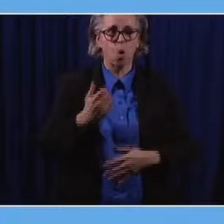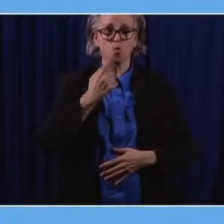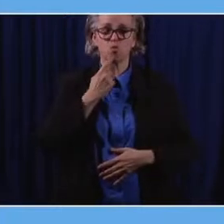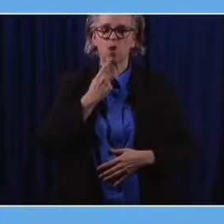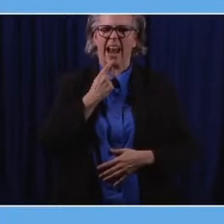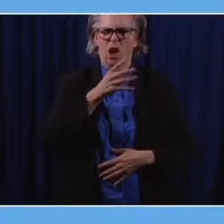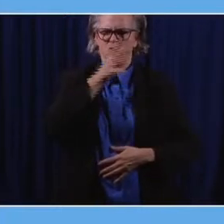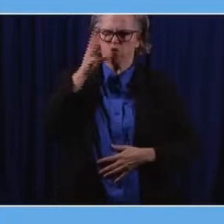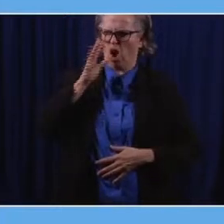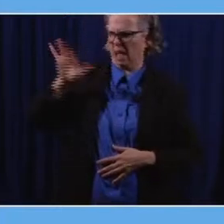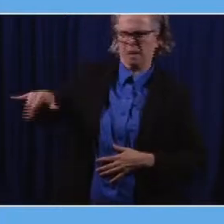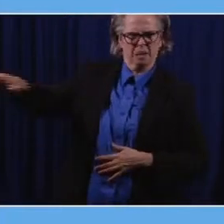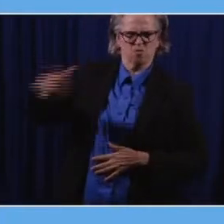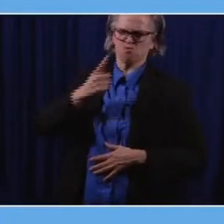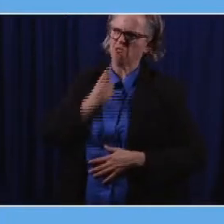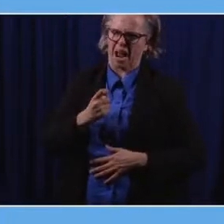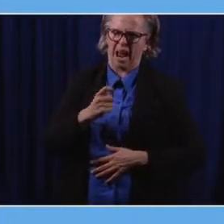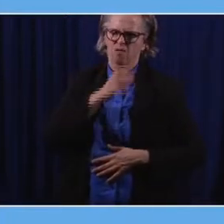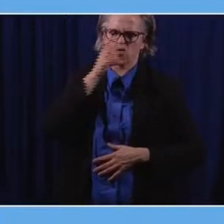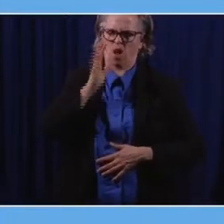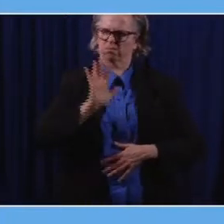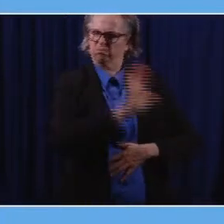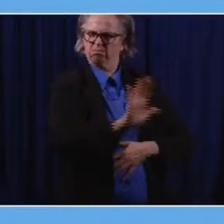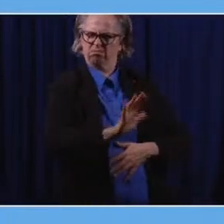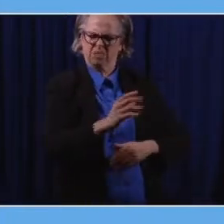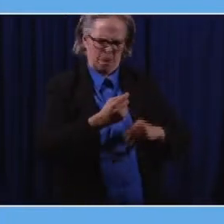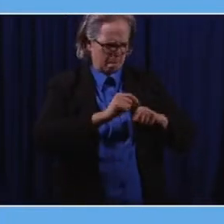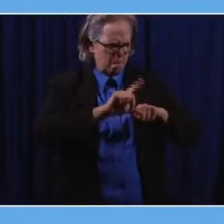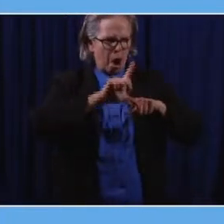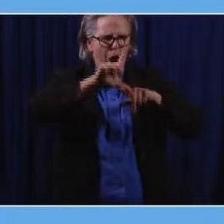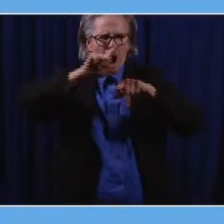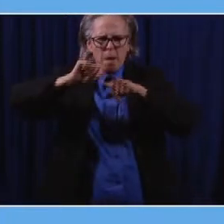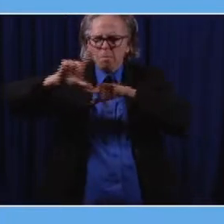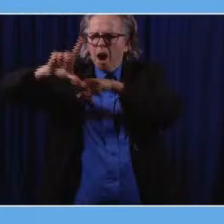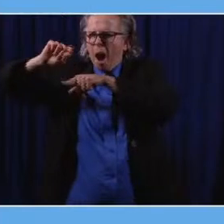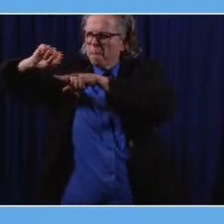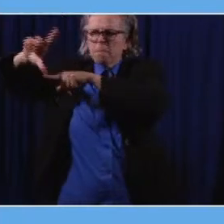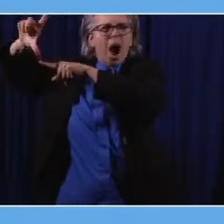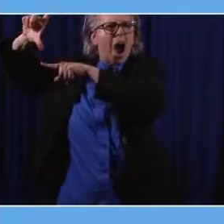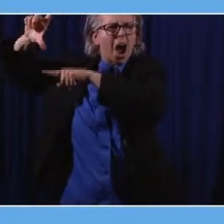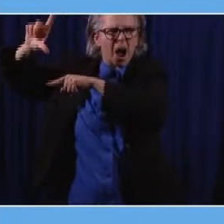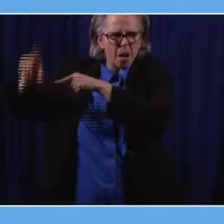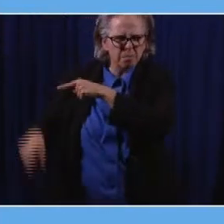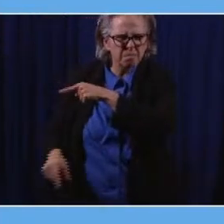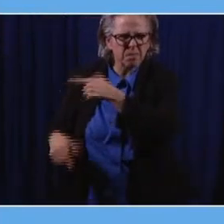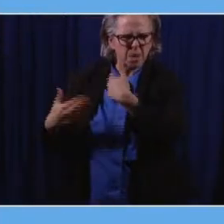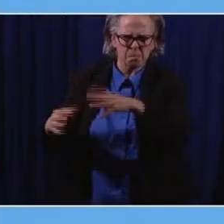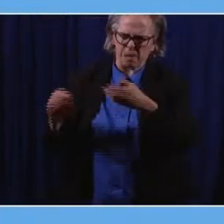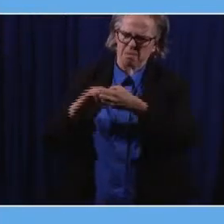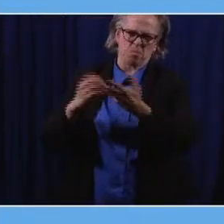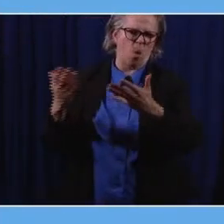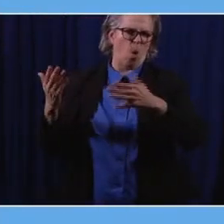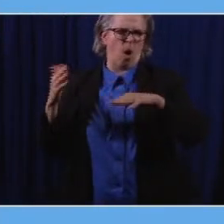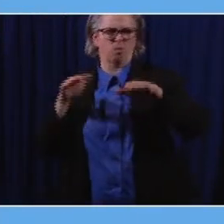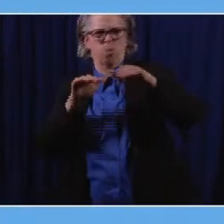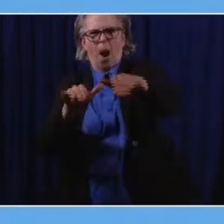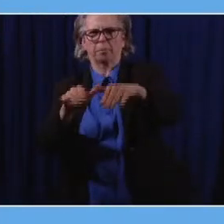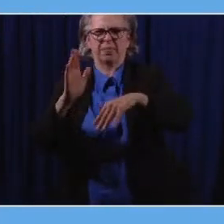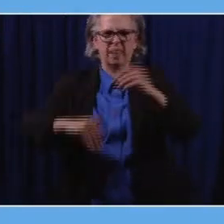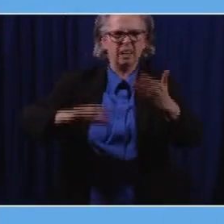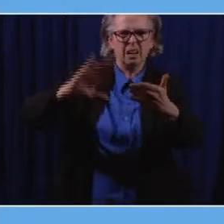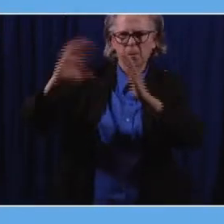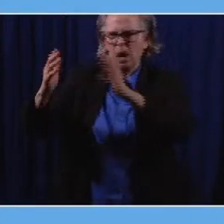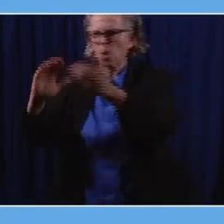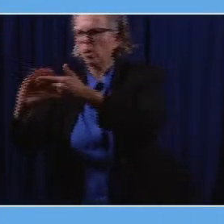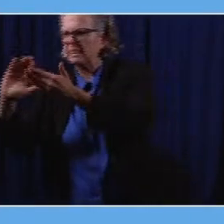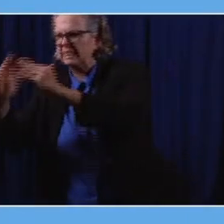again, comprise more of the total number of COVID cases, COVID admissions into